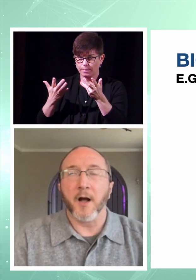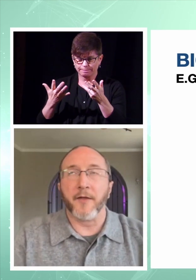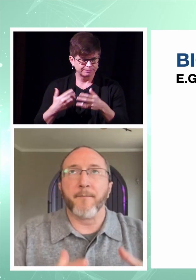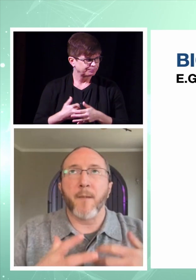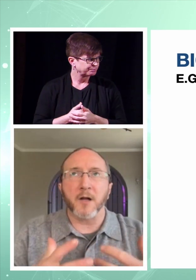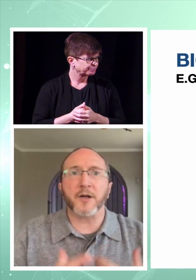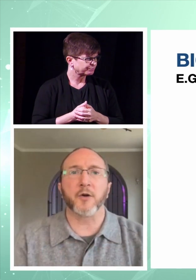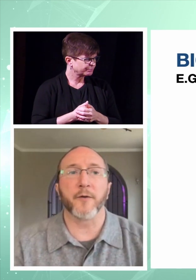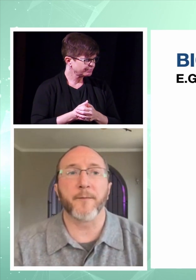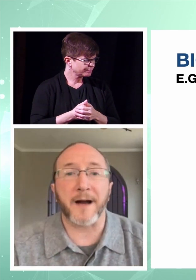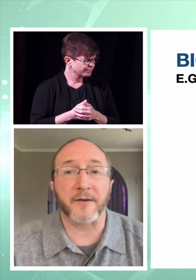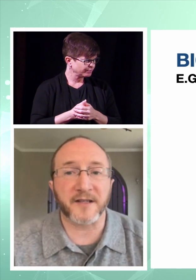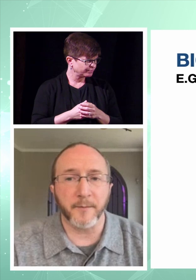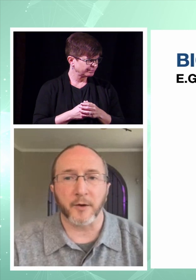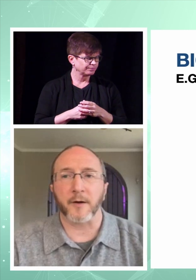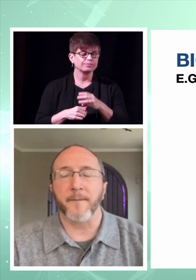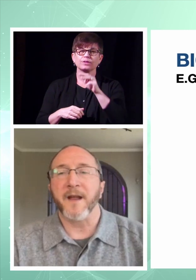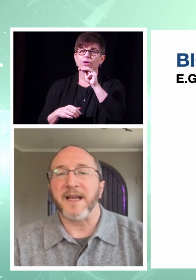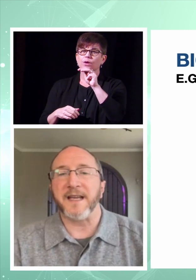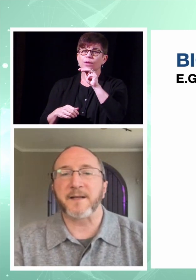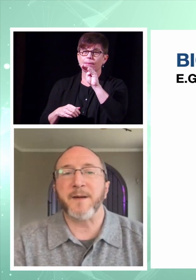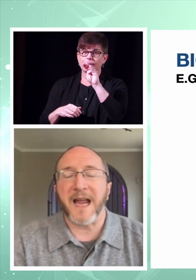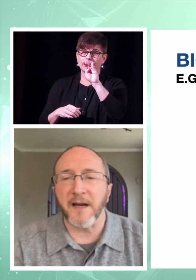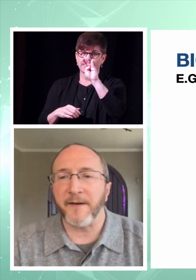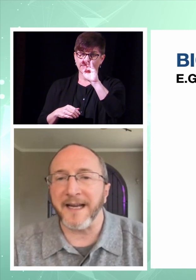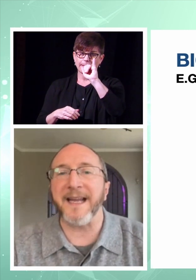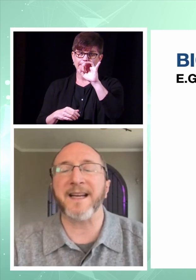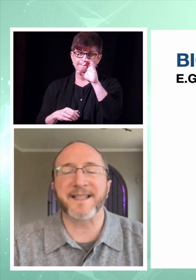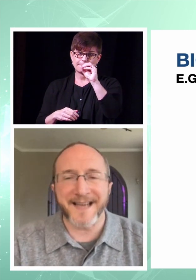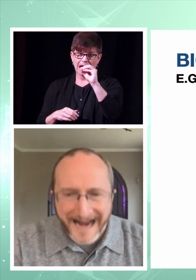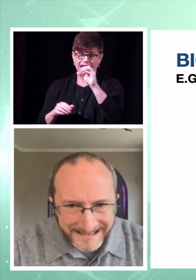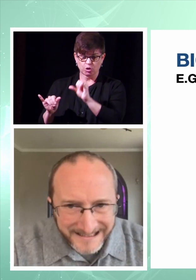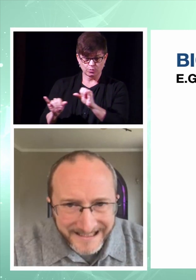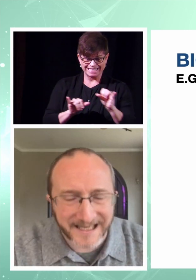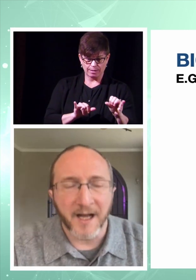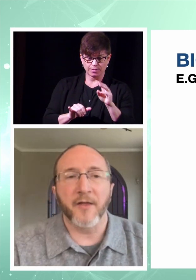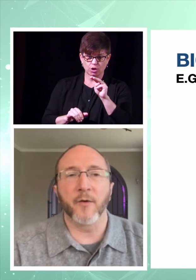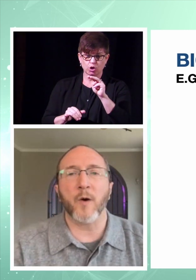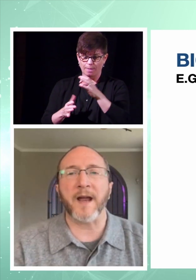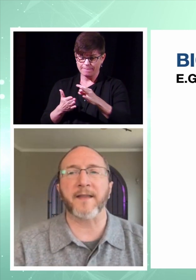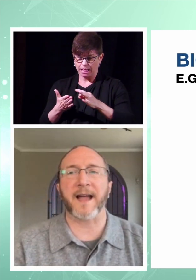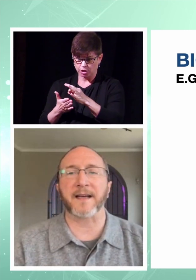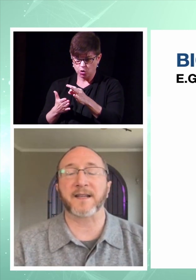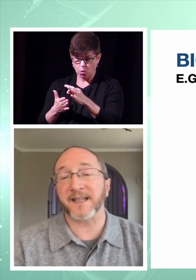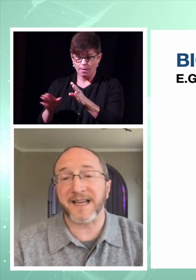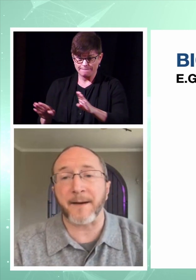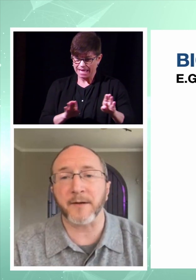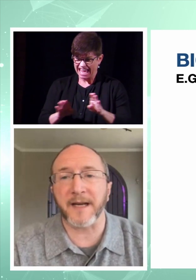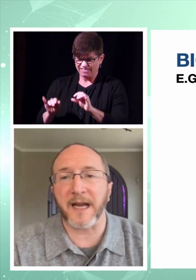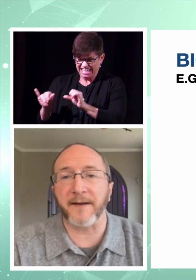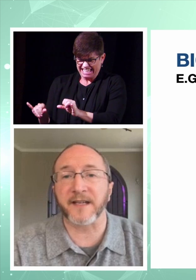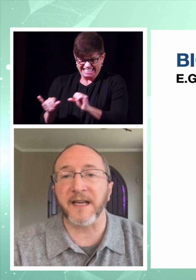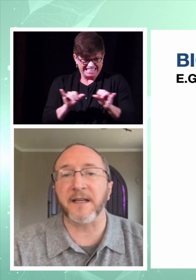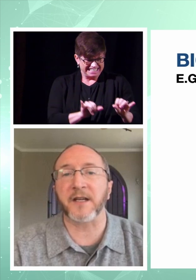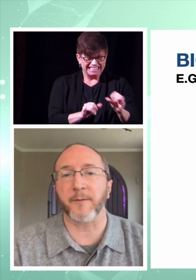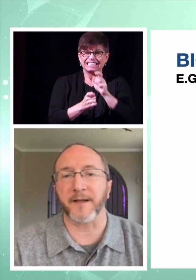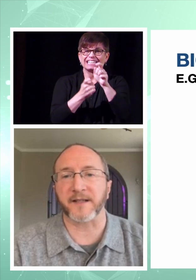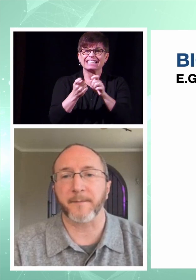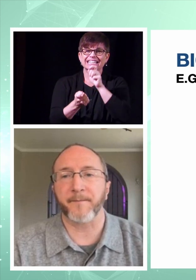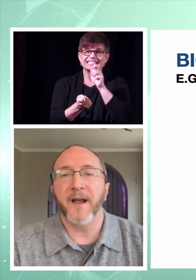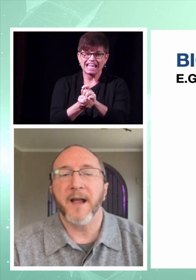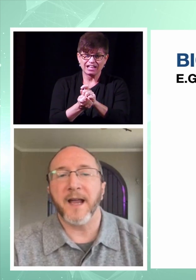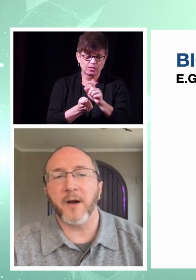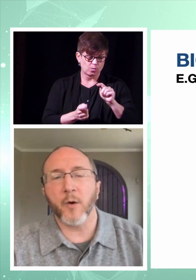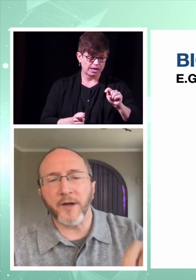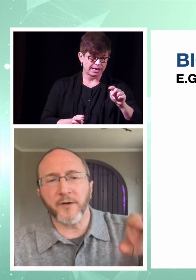the molecule, the biosimilar, is behaving exactly the way that Tysabri behaves in